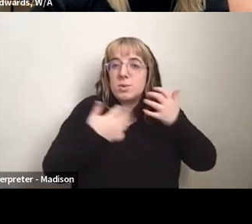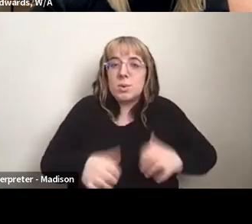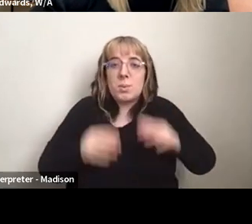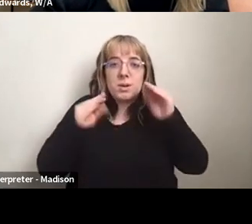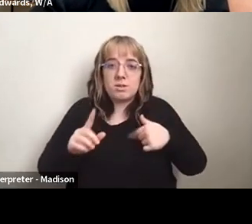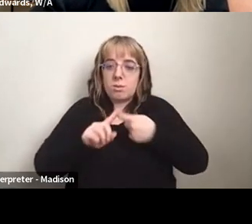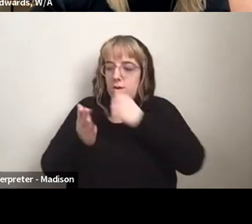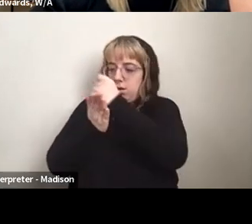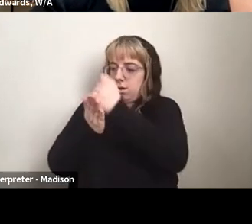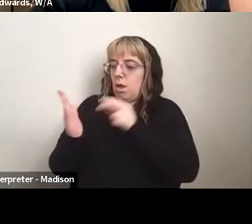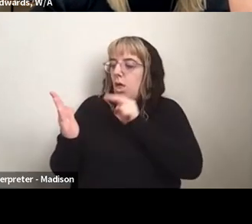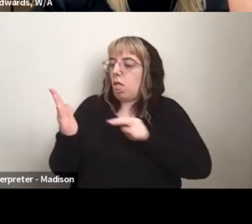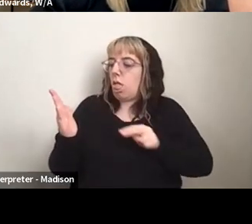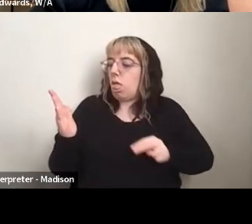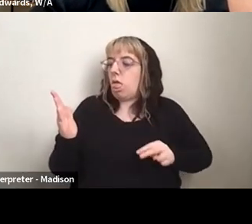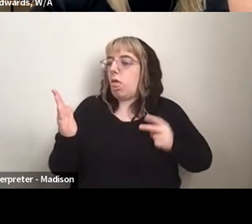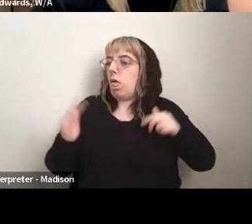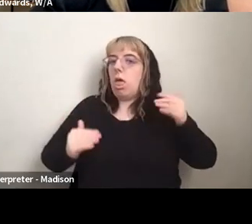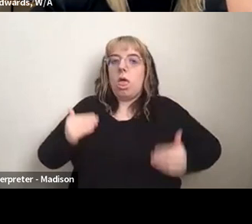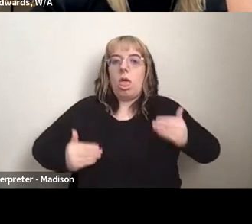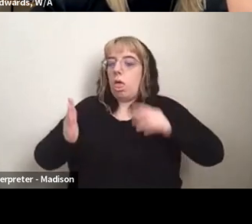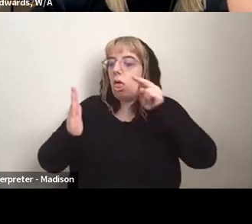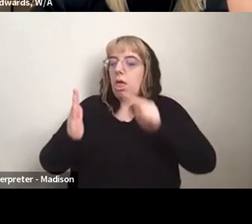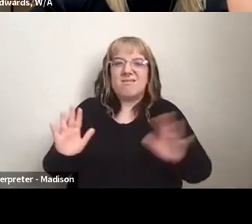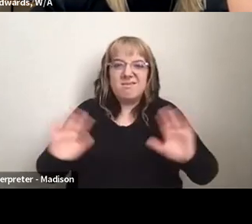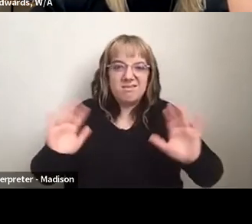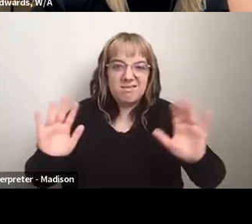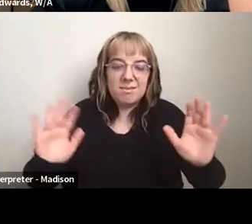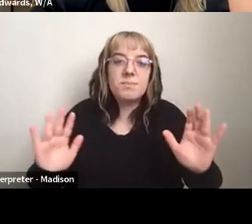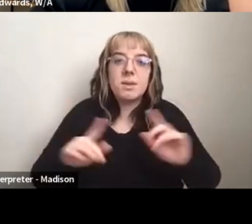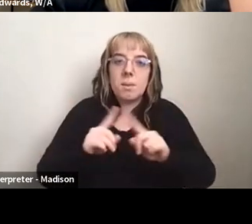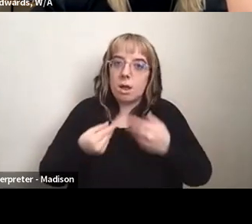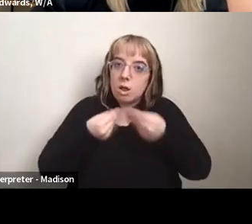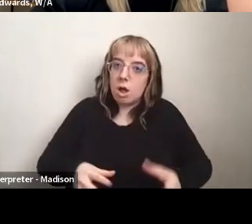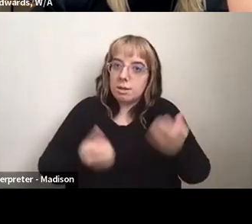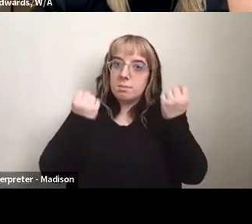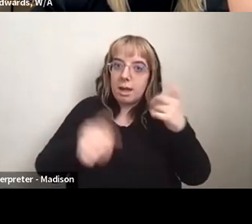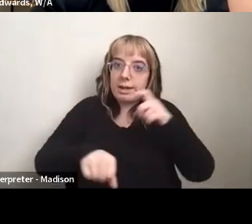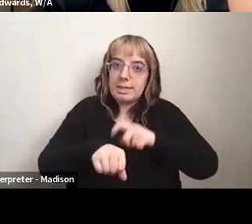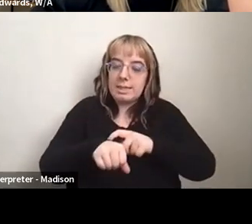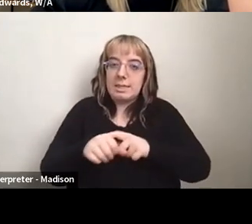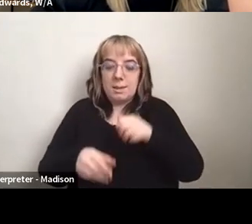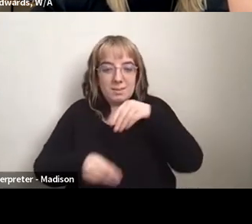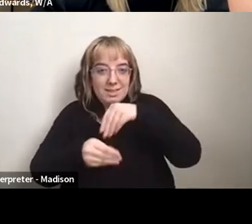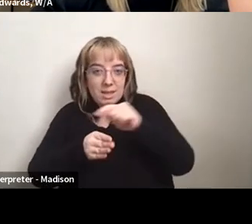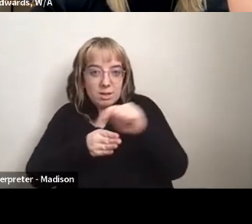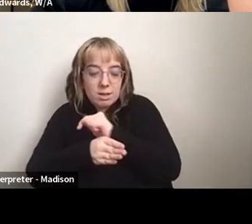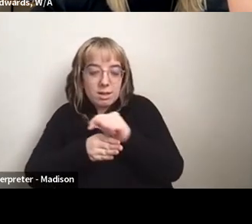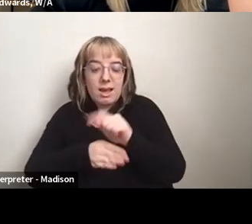a script. That is not the point of implementing HQIM, but that gets lost a lot of times in training. So you have to really be very,